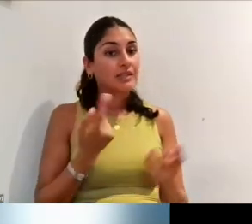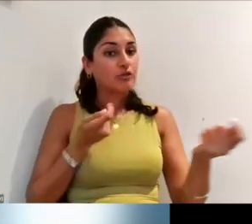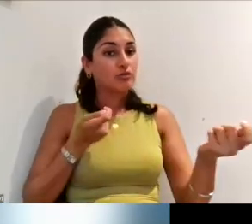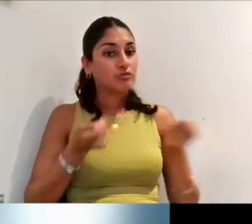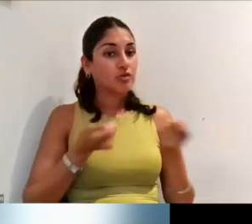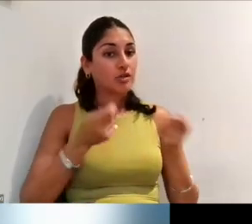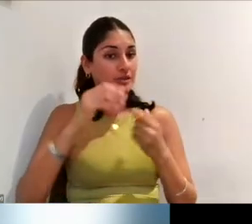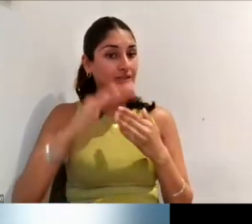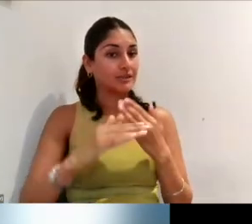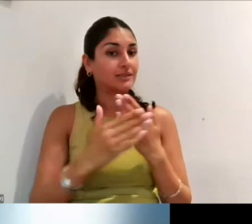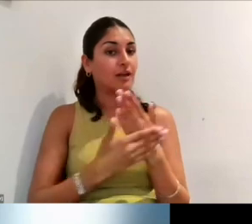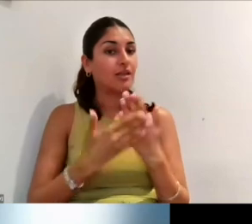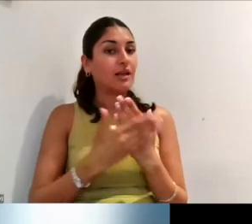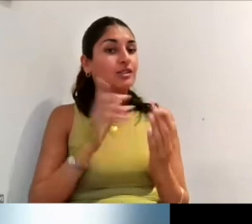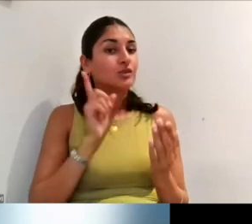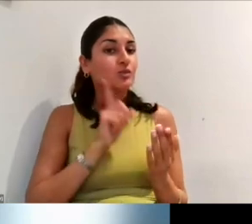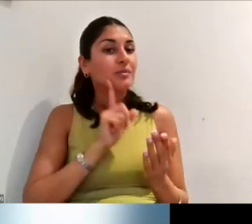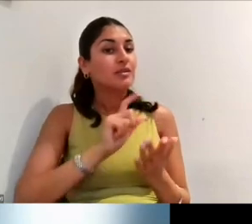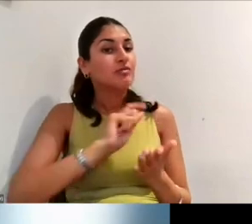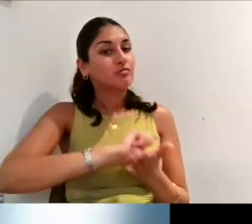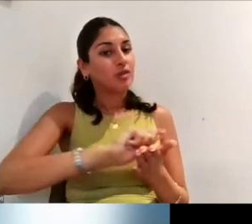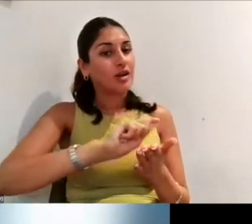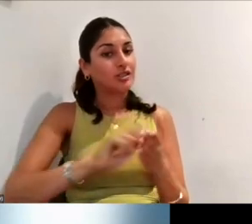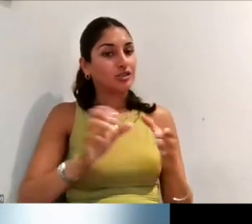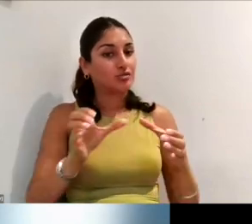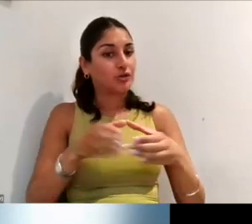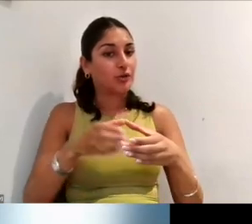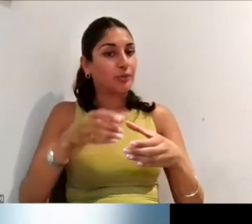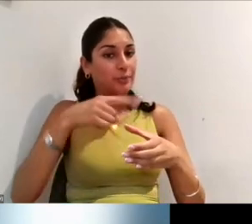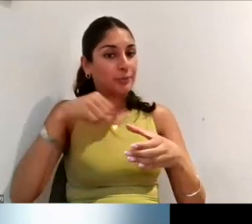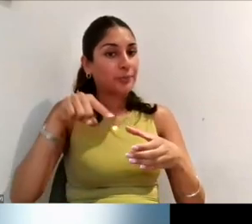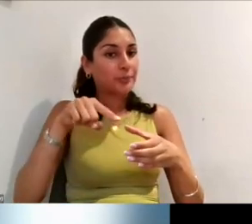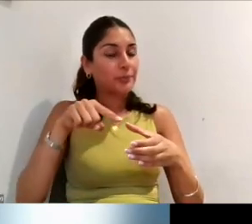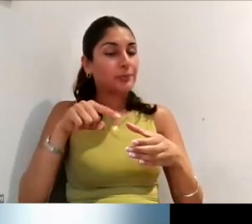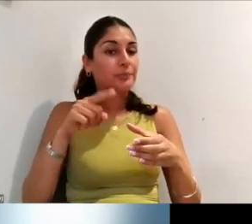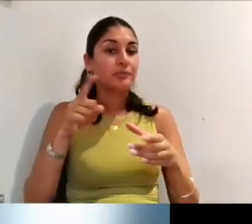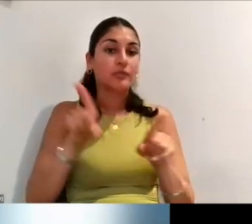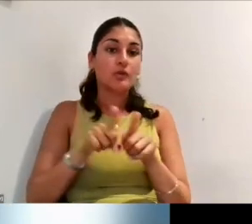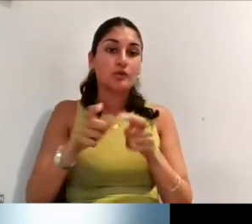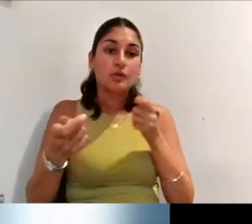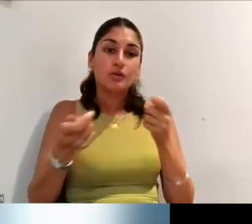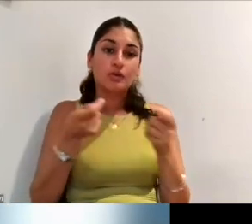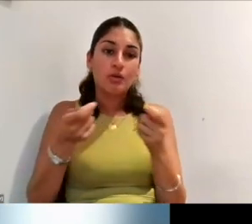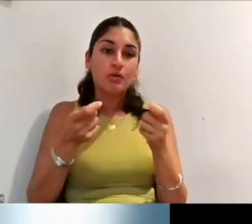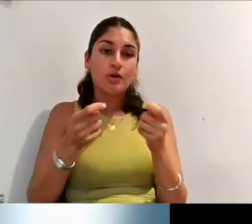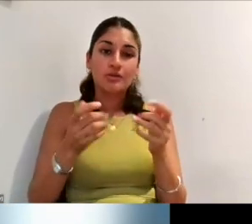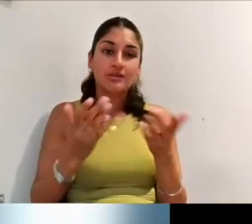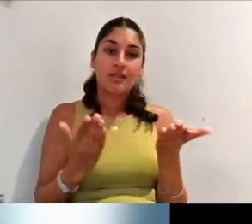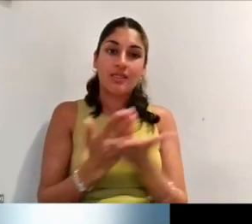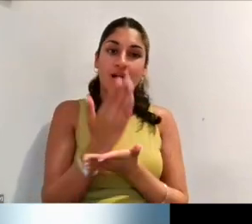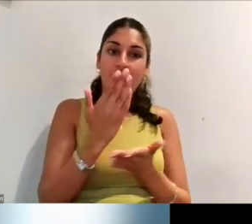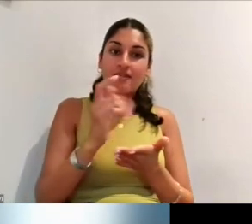Asian women's writers group, and she co-hosts a live literature show called Virtual Voices.